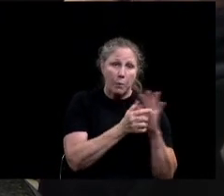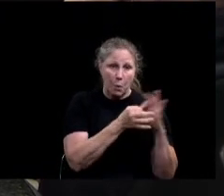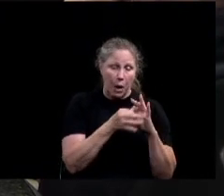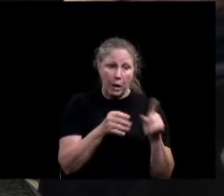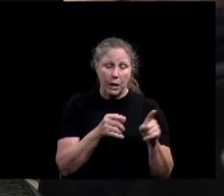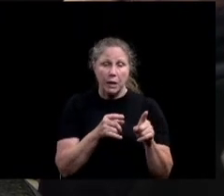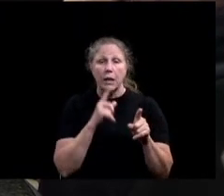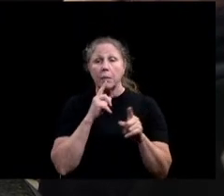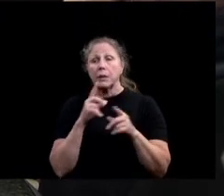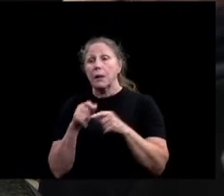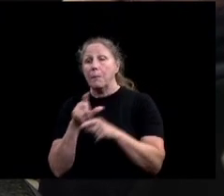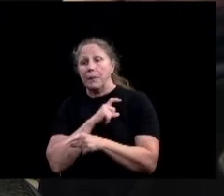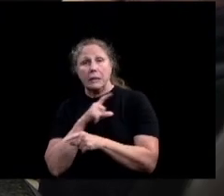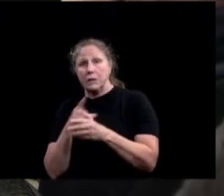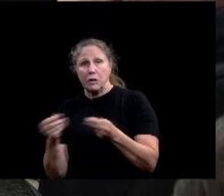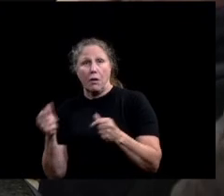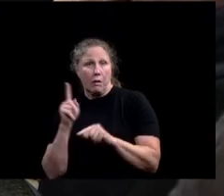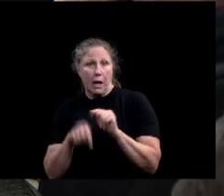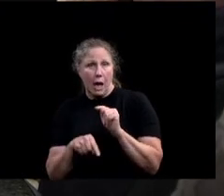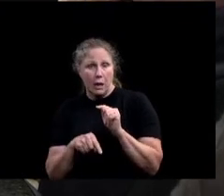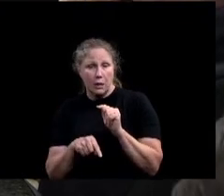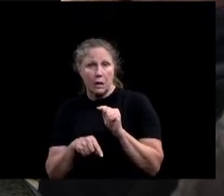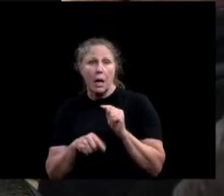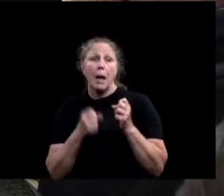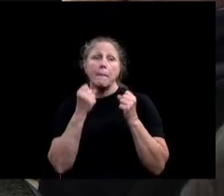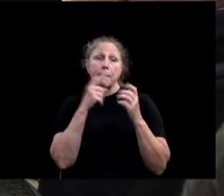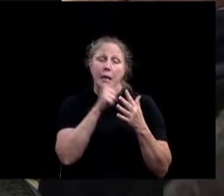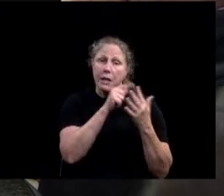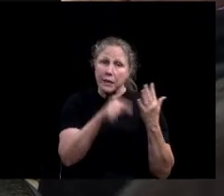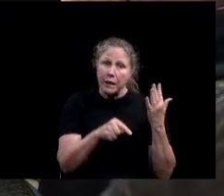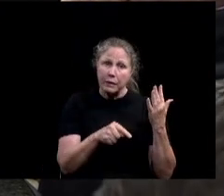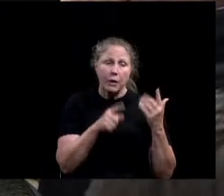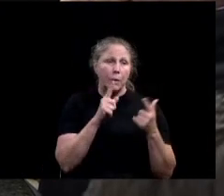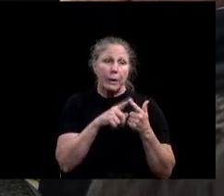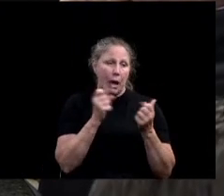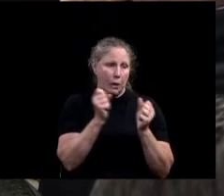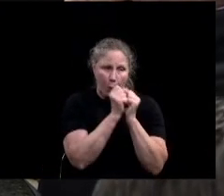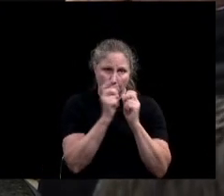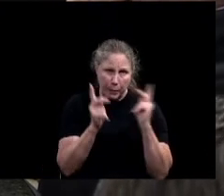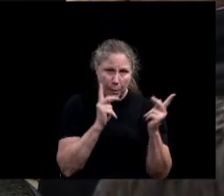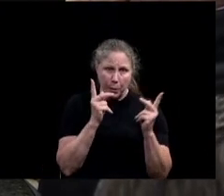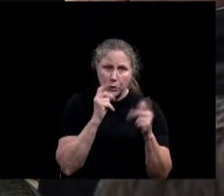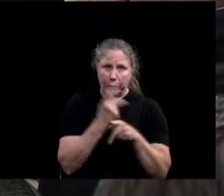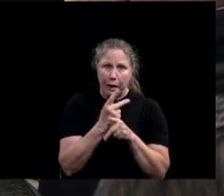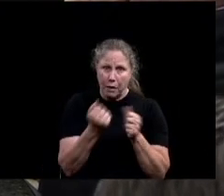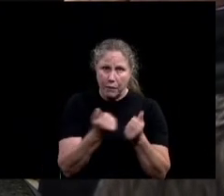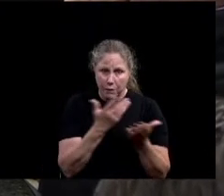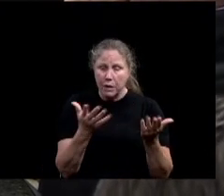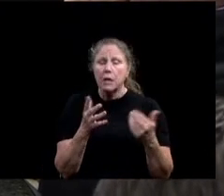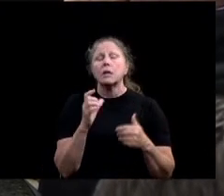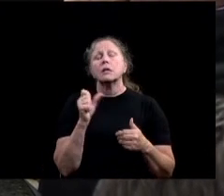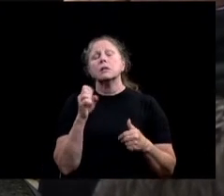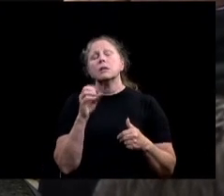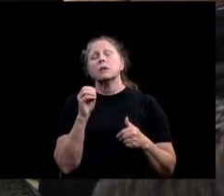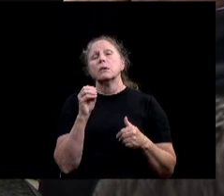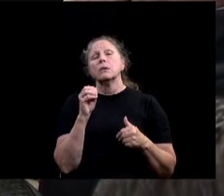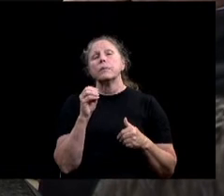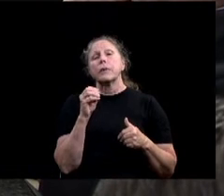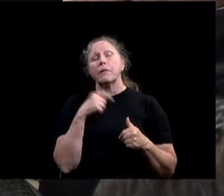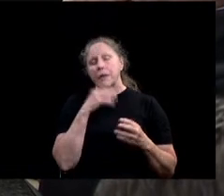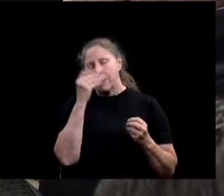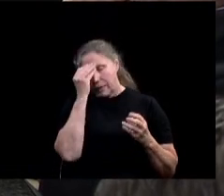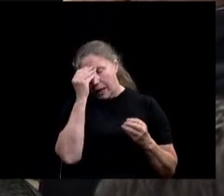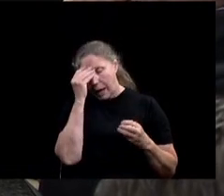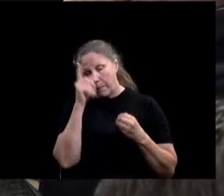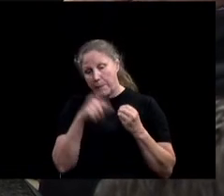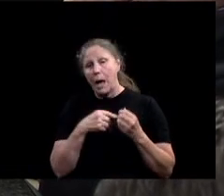issues we can't arrest our way out of. And so we have to be thoughtful about things we do in the community